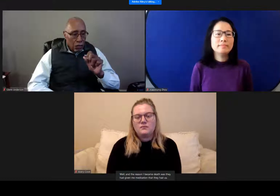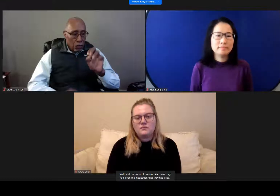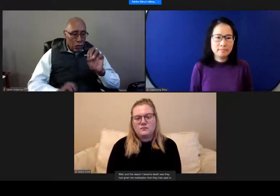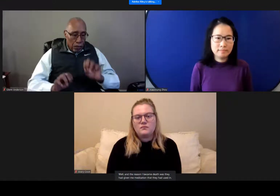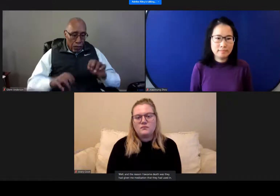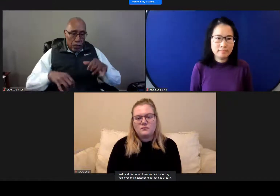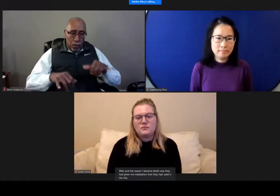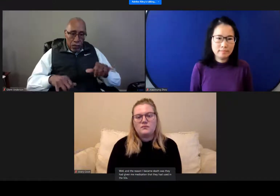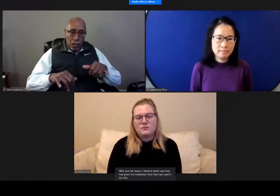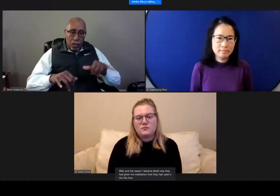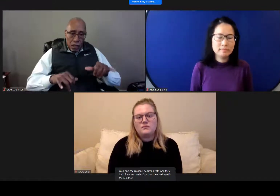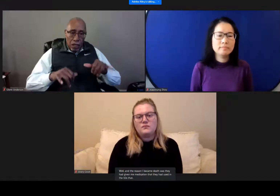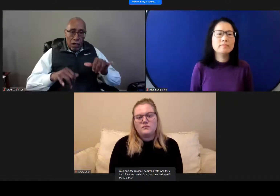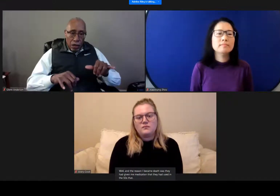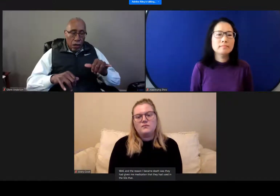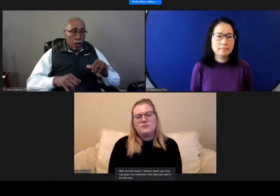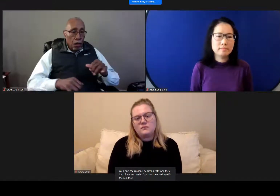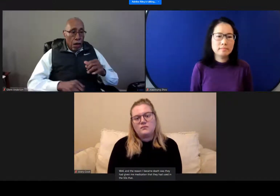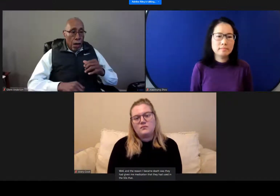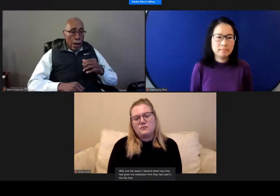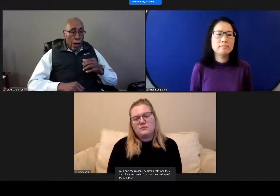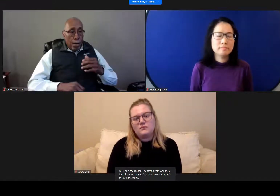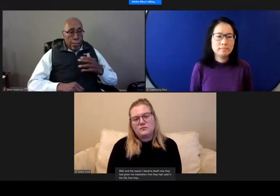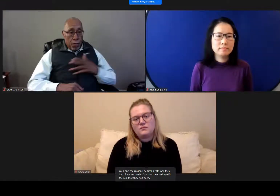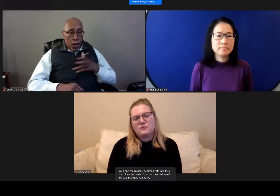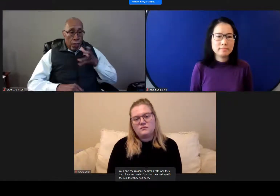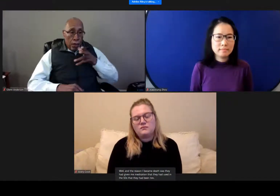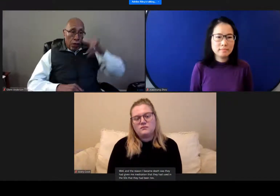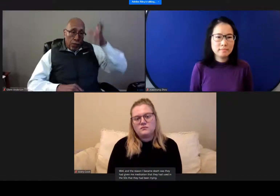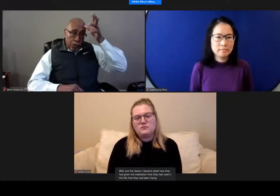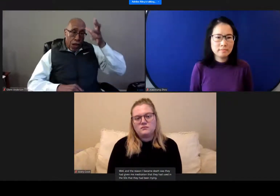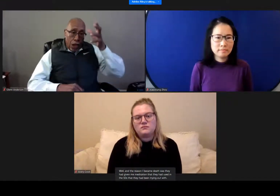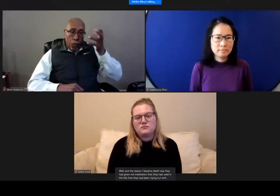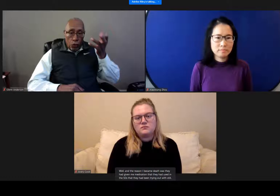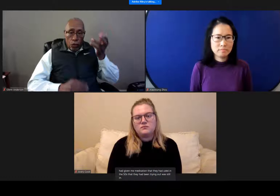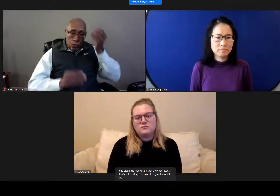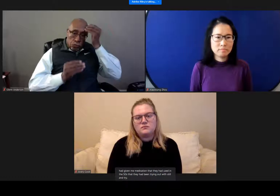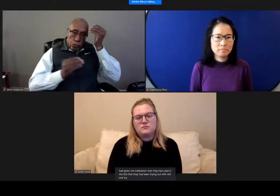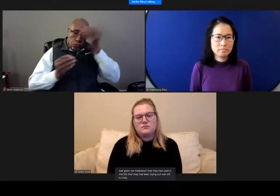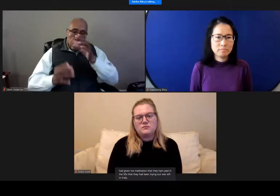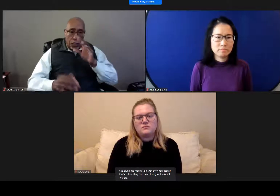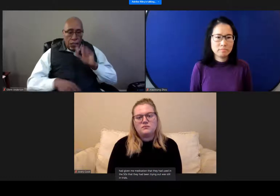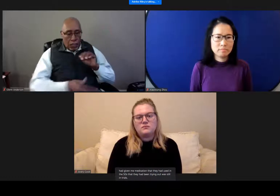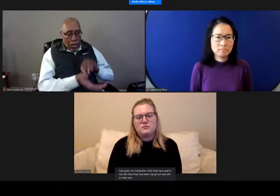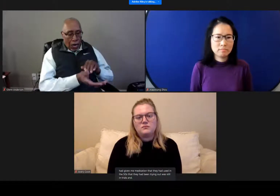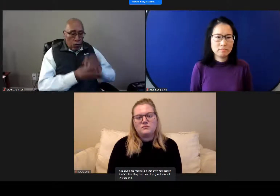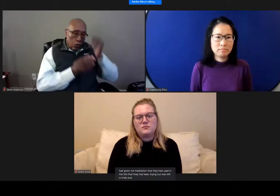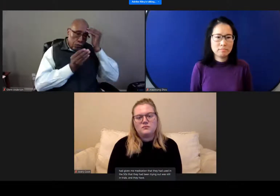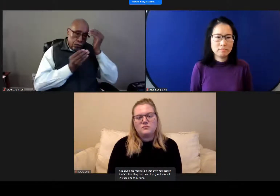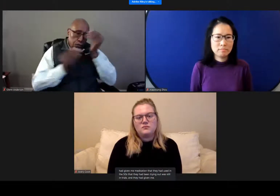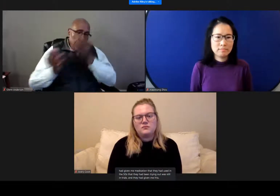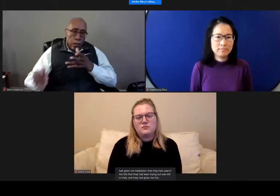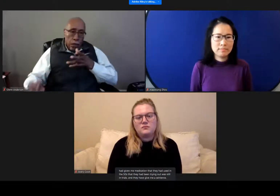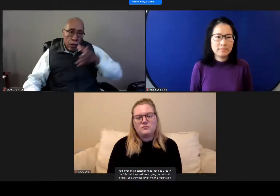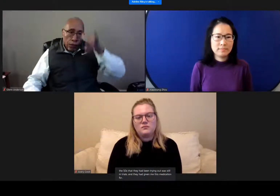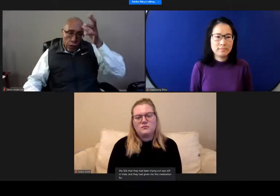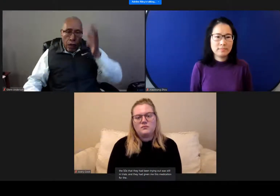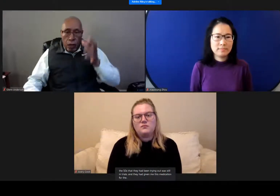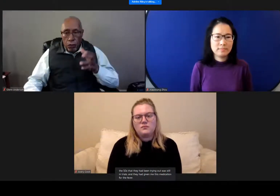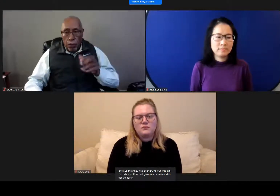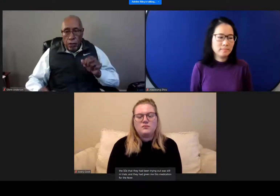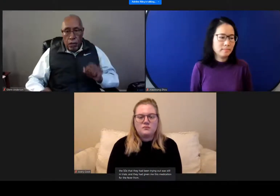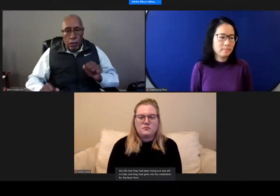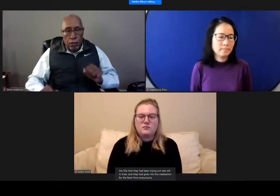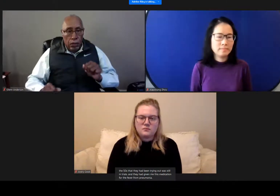in the 50s that they had been trying out, was still in trials, and they had given me this medication for the fever